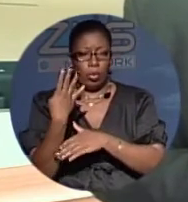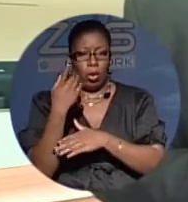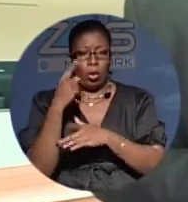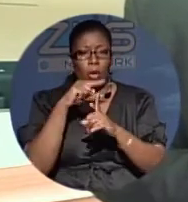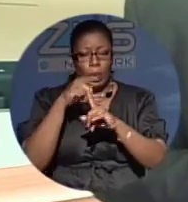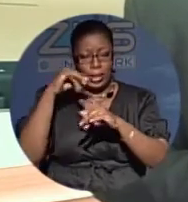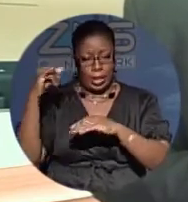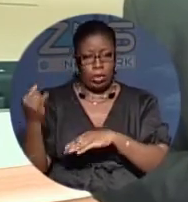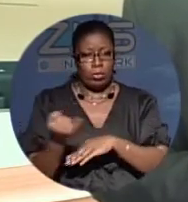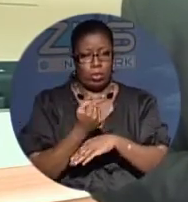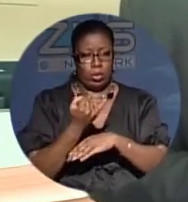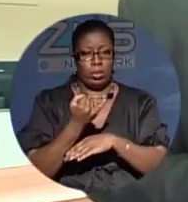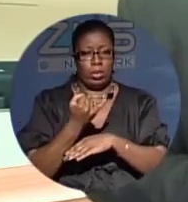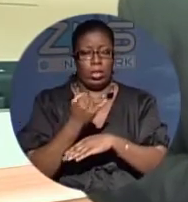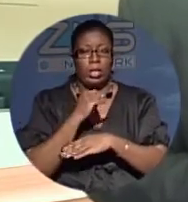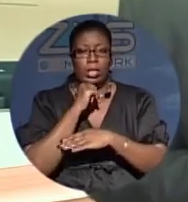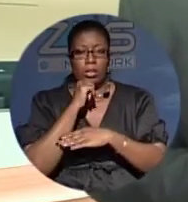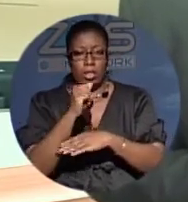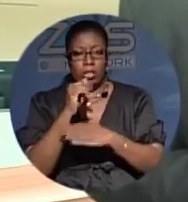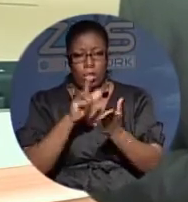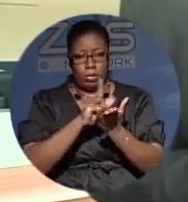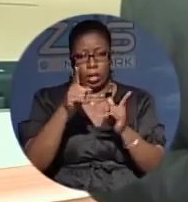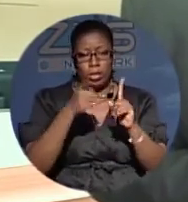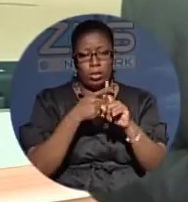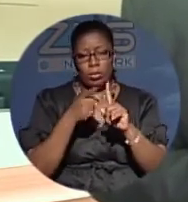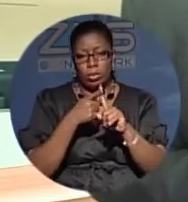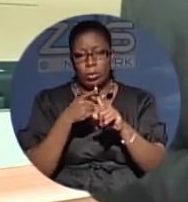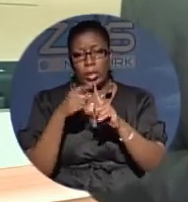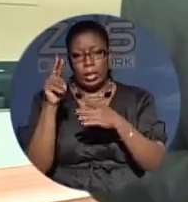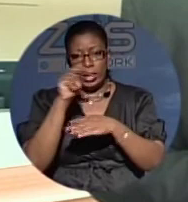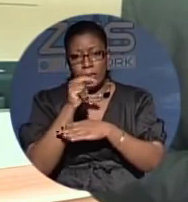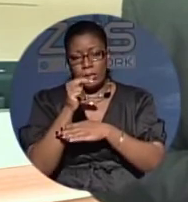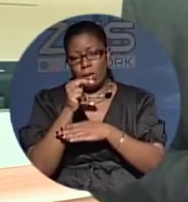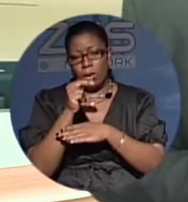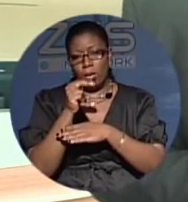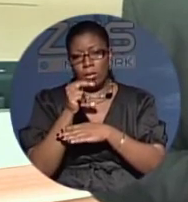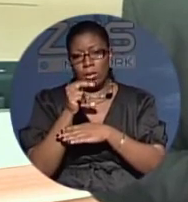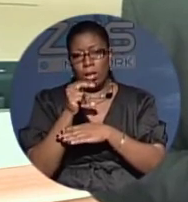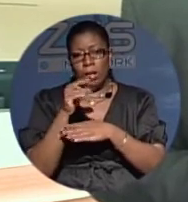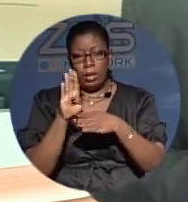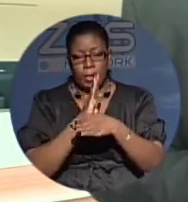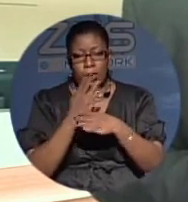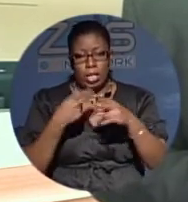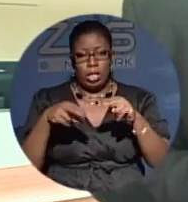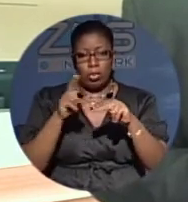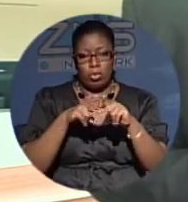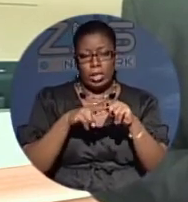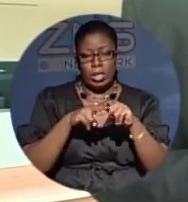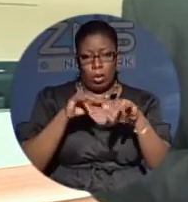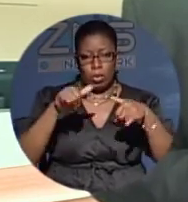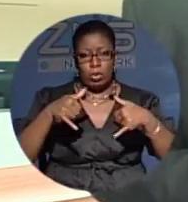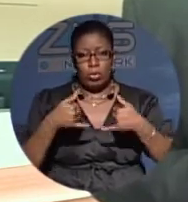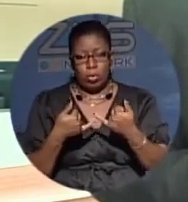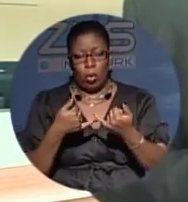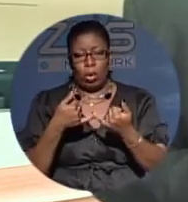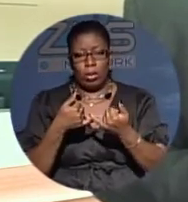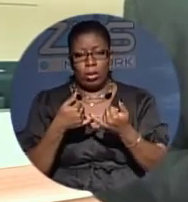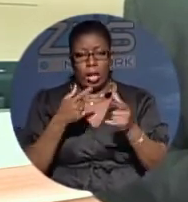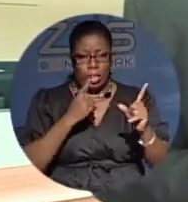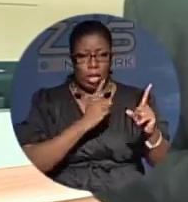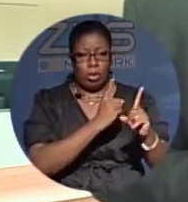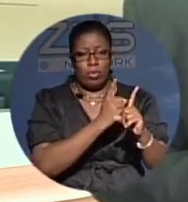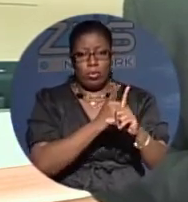nonstop flight from New York to Nassau, we've seen the company increase its business here in the Bahamas. We now enjoy direct flights from